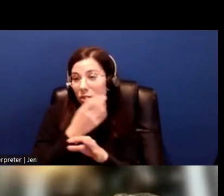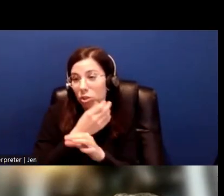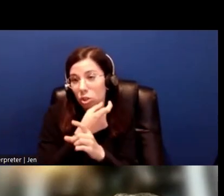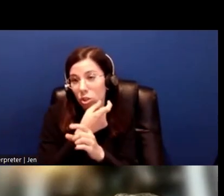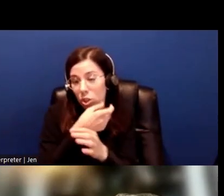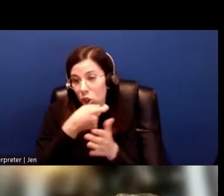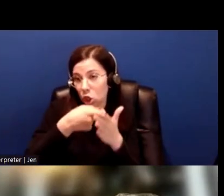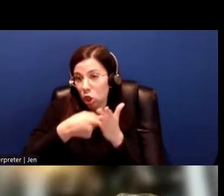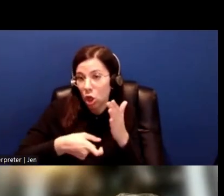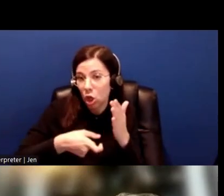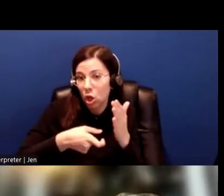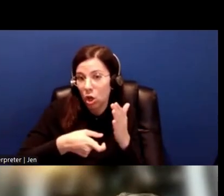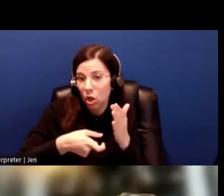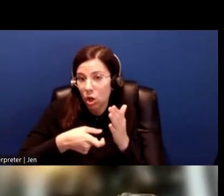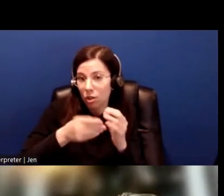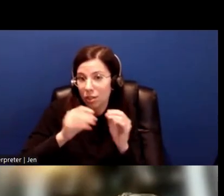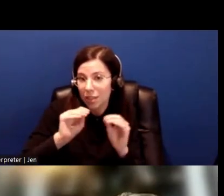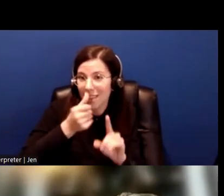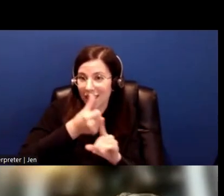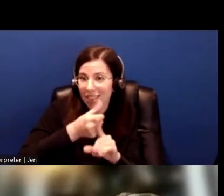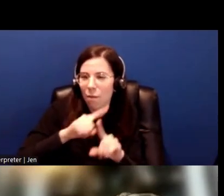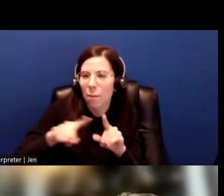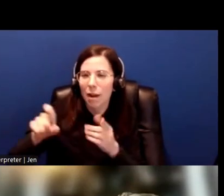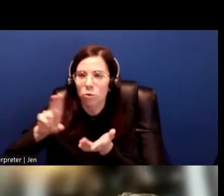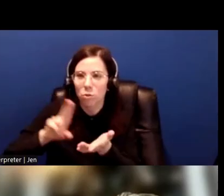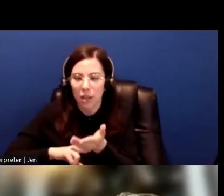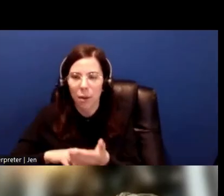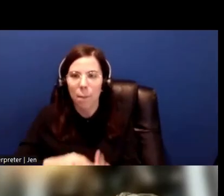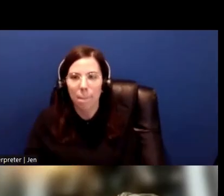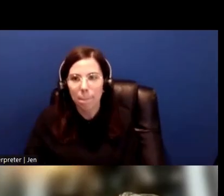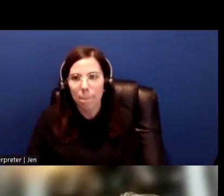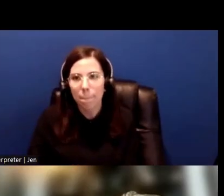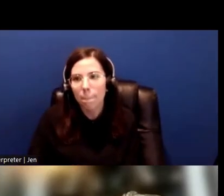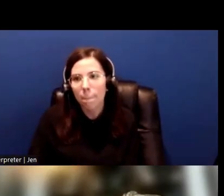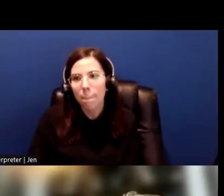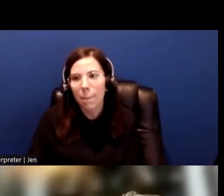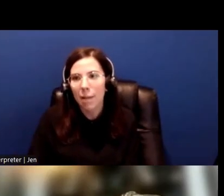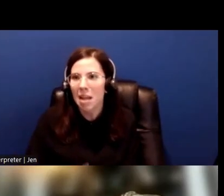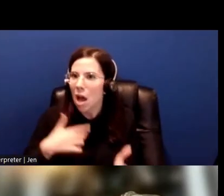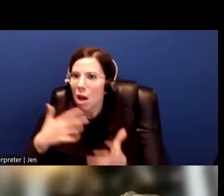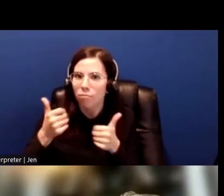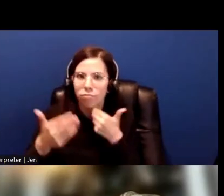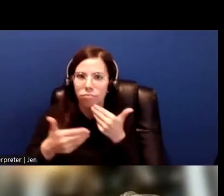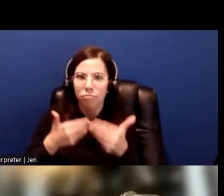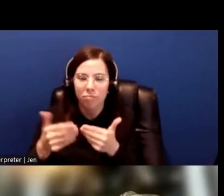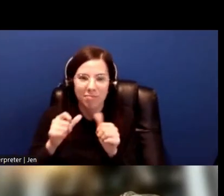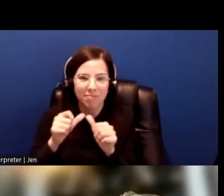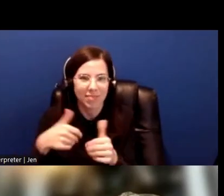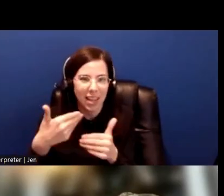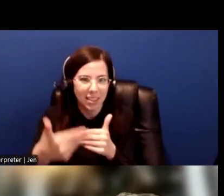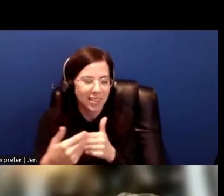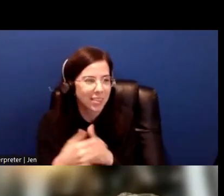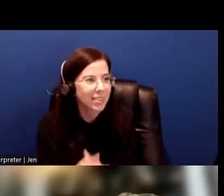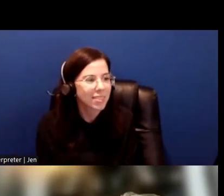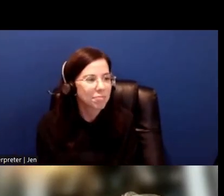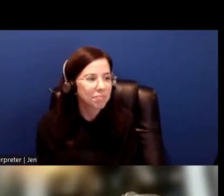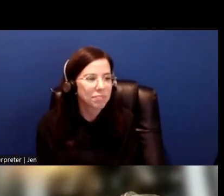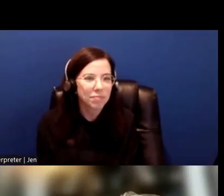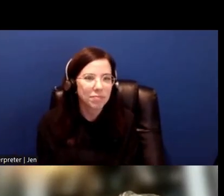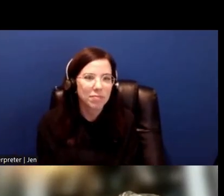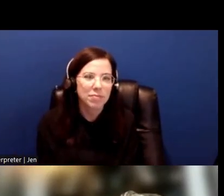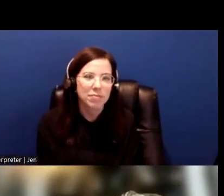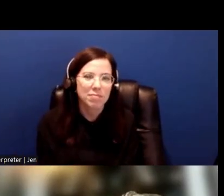to sign up. And then I'm just flying through these, but we can go to the next one. This is just